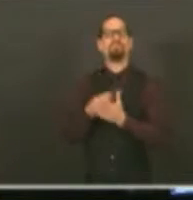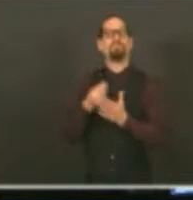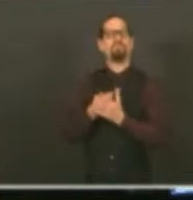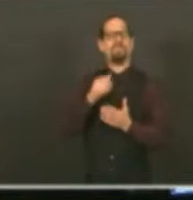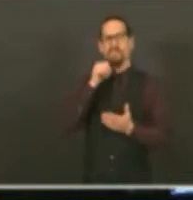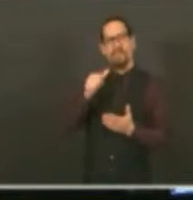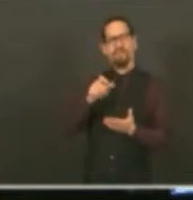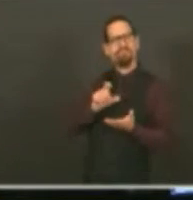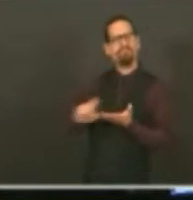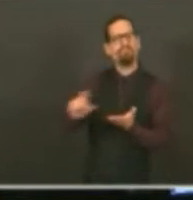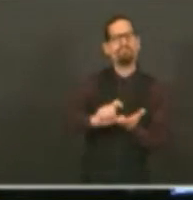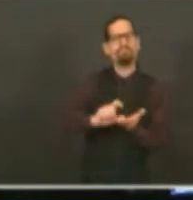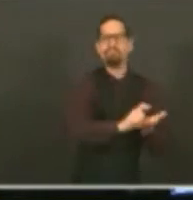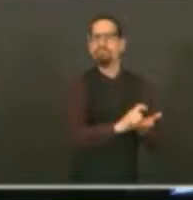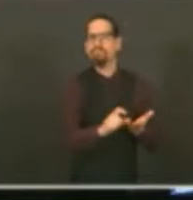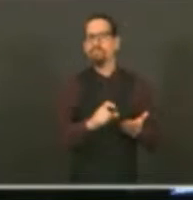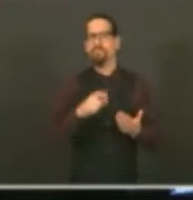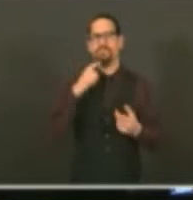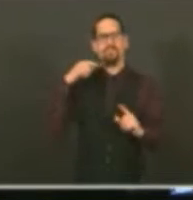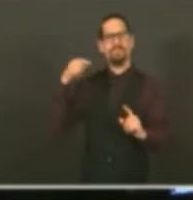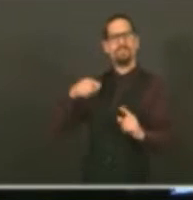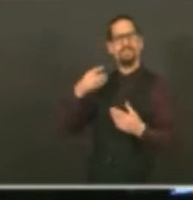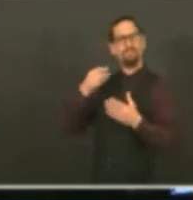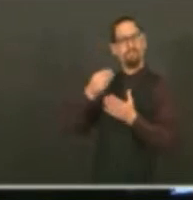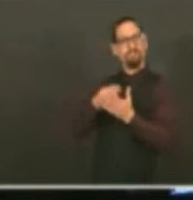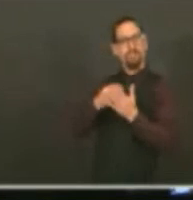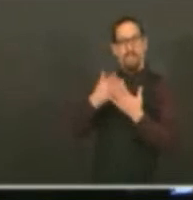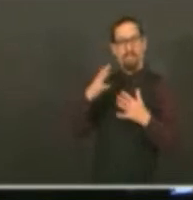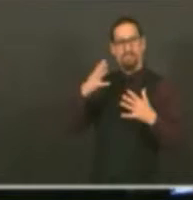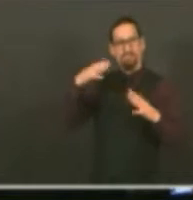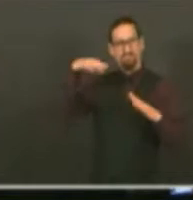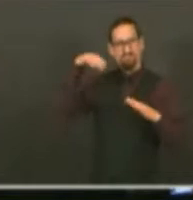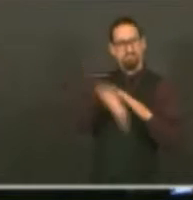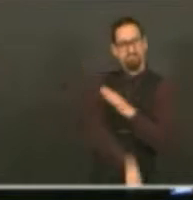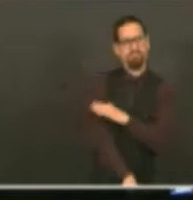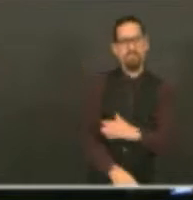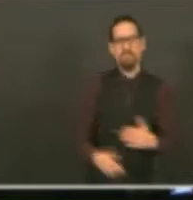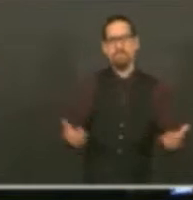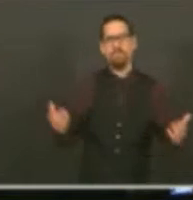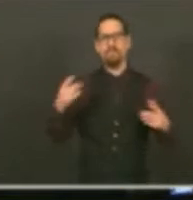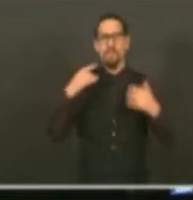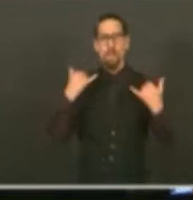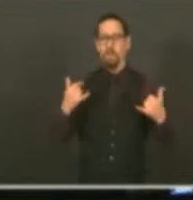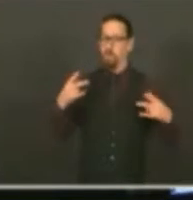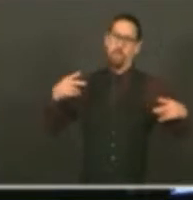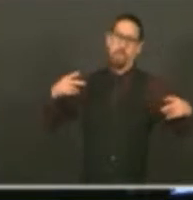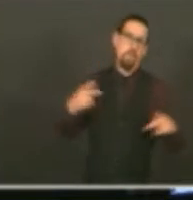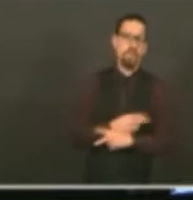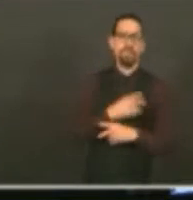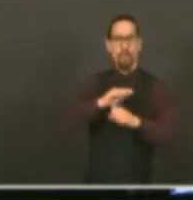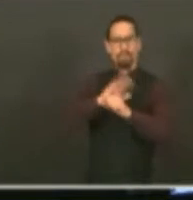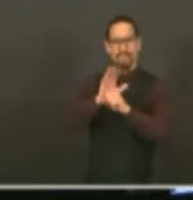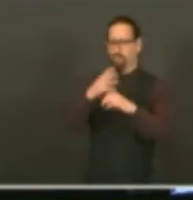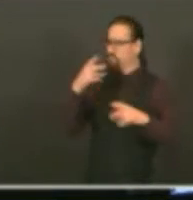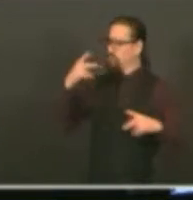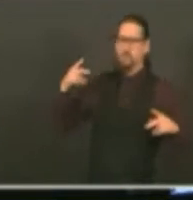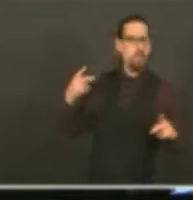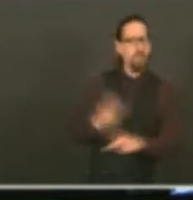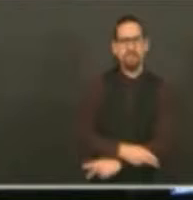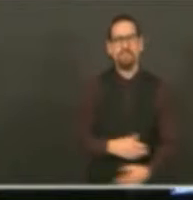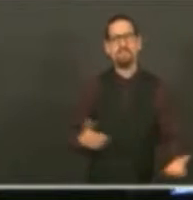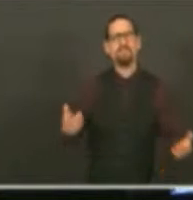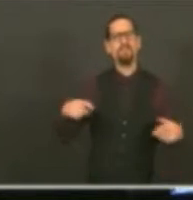on the verge of collapse, arguably, of course, exacerbated by COVID. At what point in time does the state exhibit any sort of